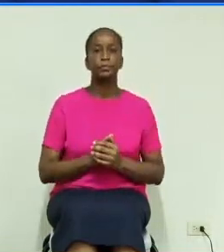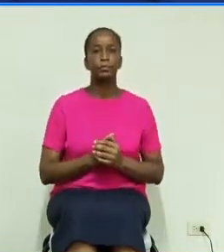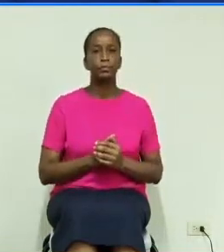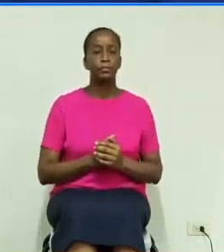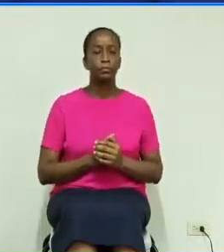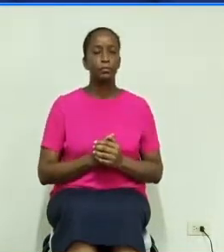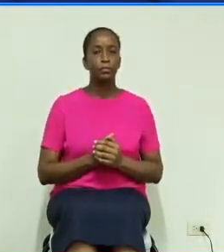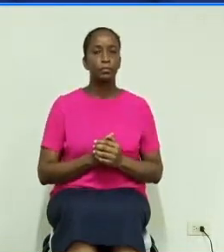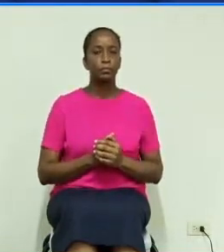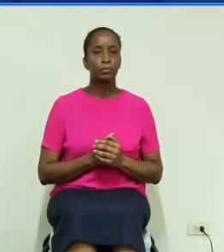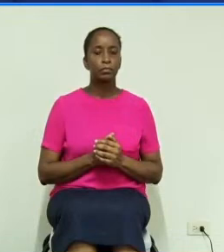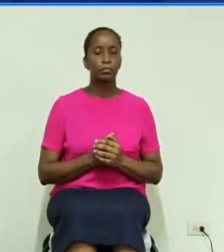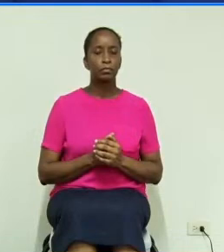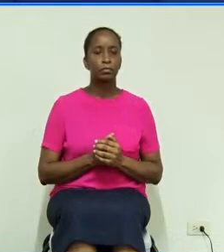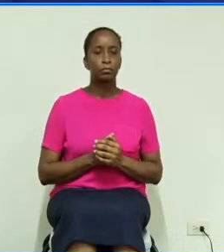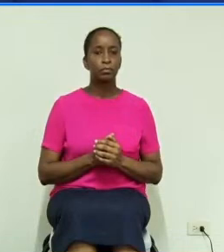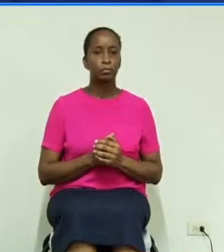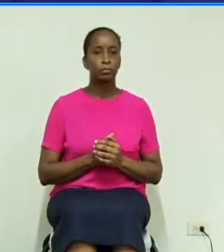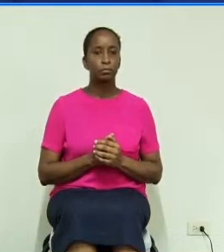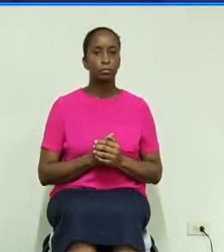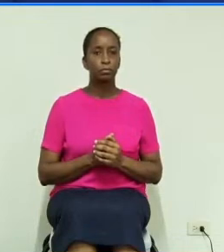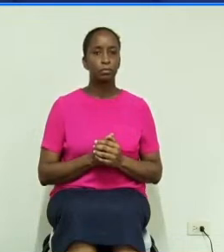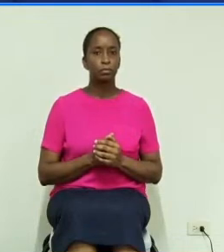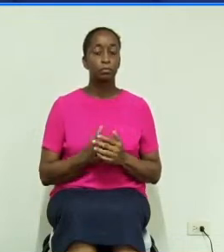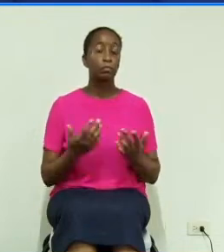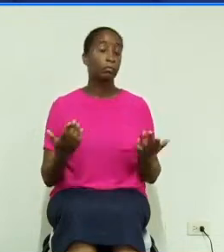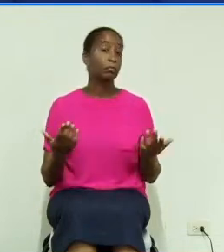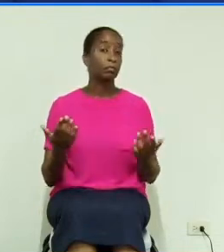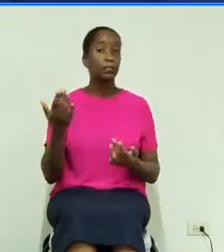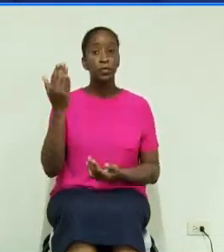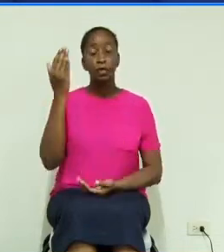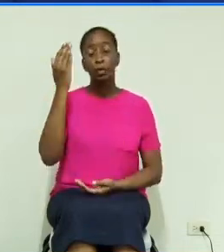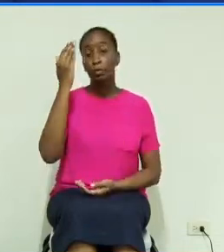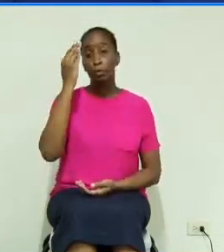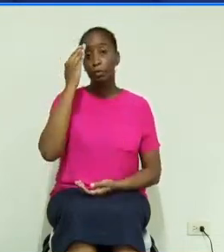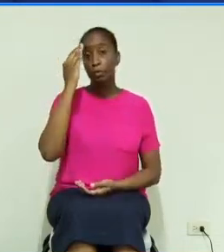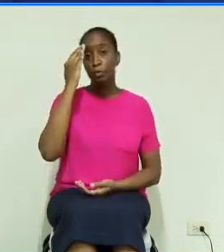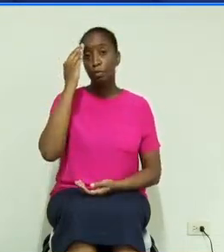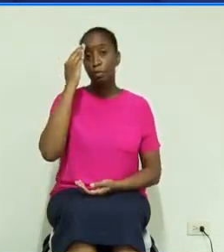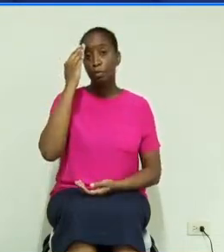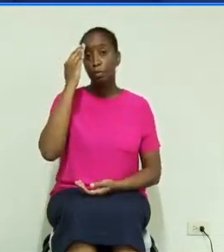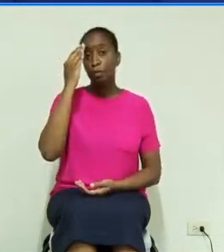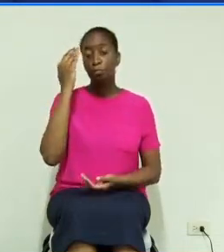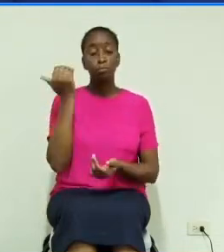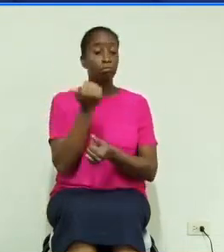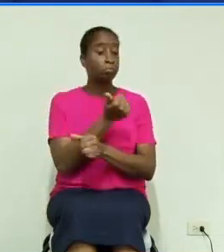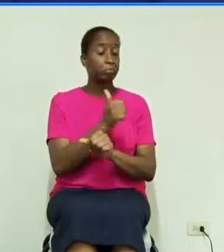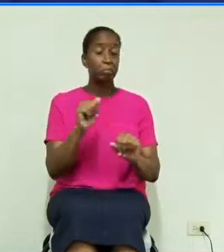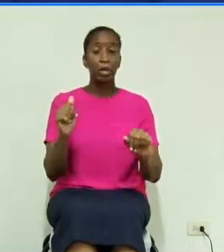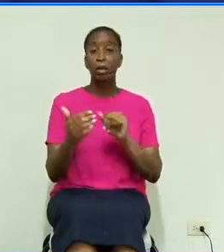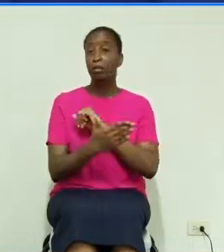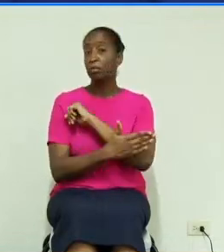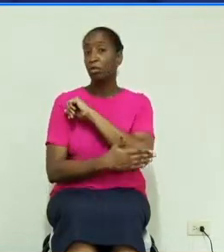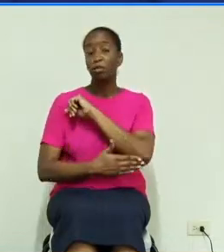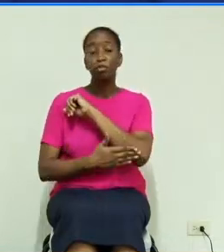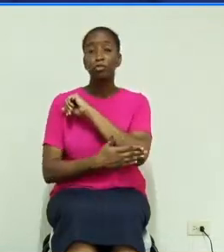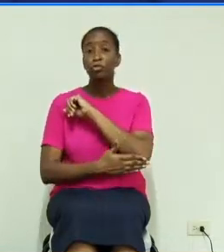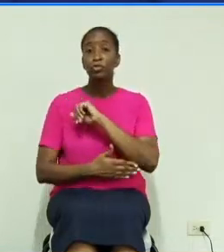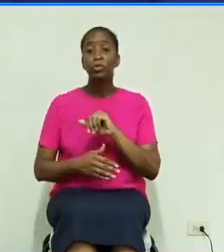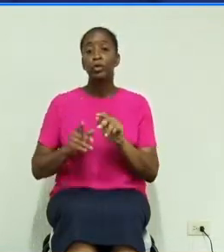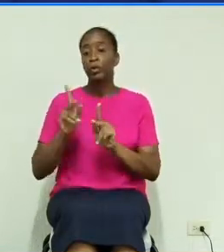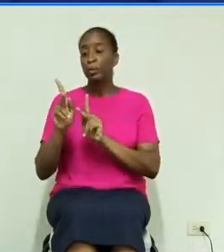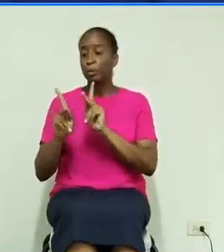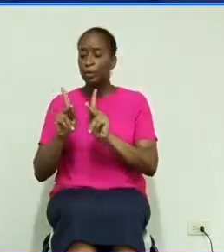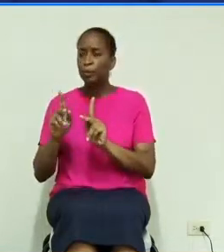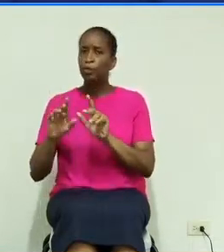mentioned, that there are still diverse interests that would need representation within Parliament. And I therefore